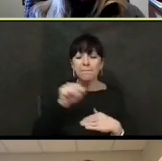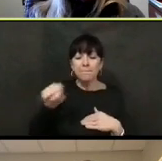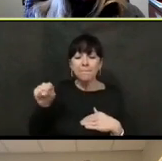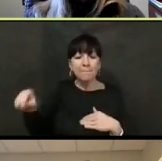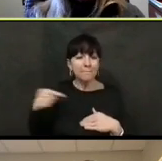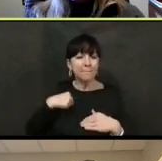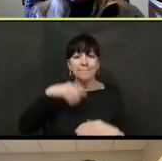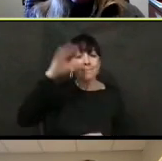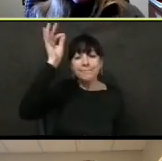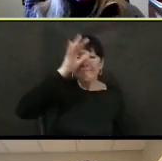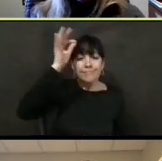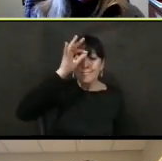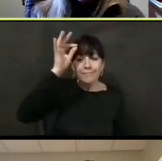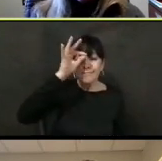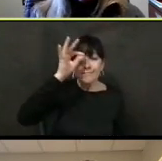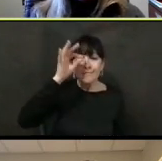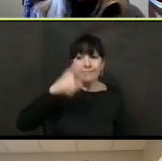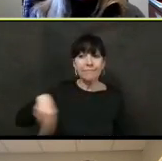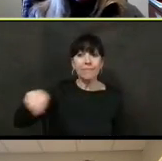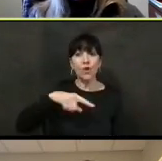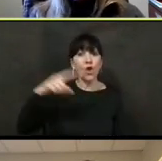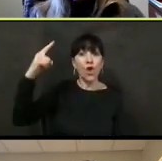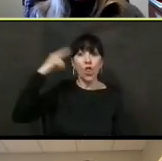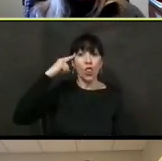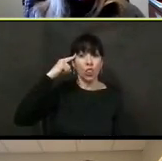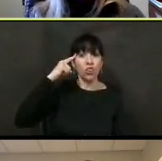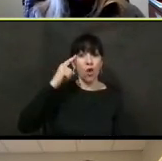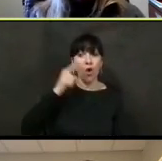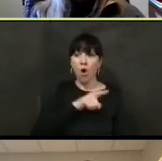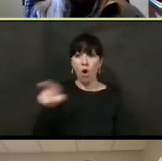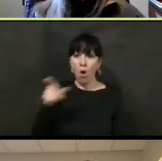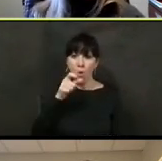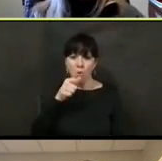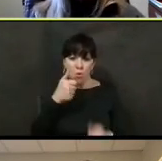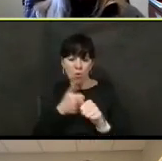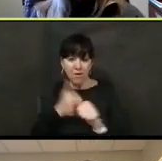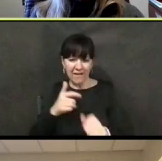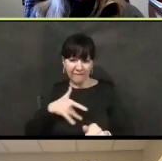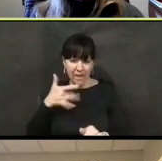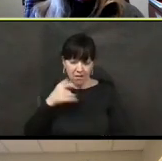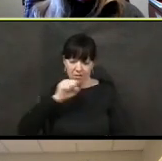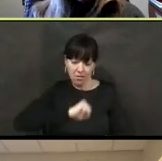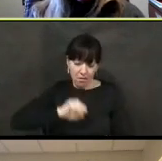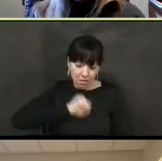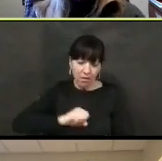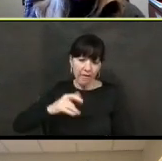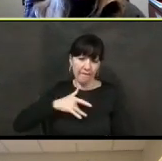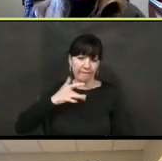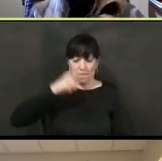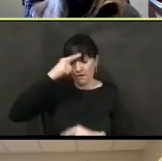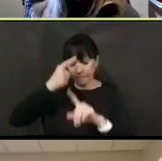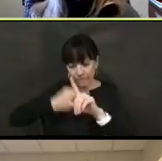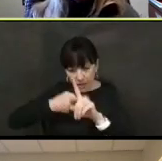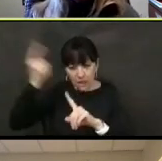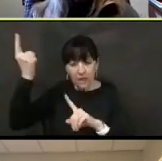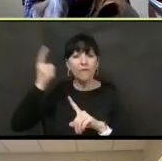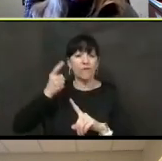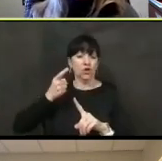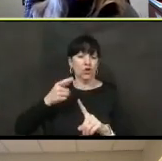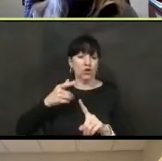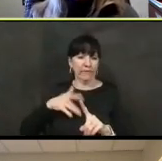who feel perfectly fine are out there, out and about, talking to people and